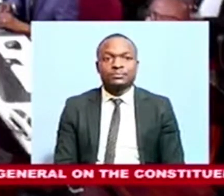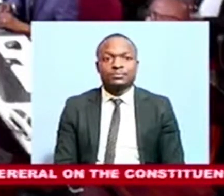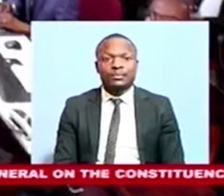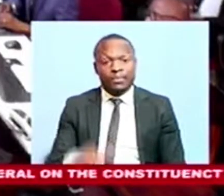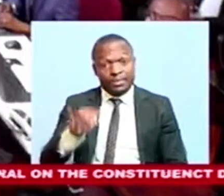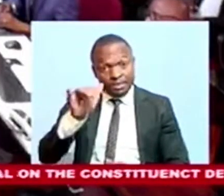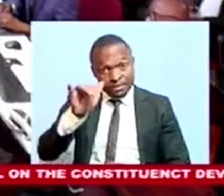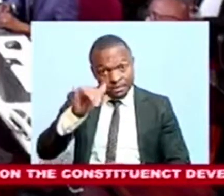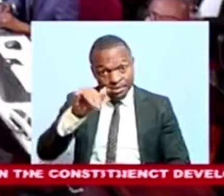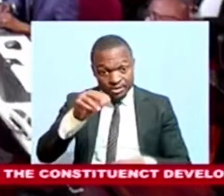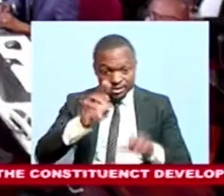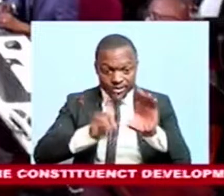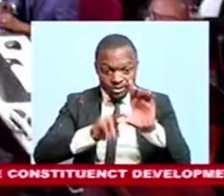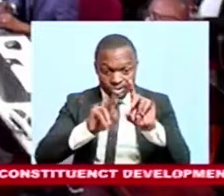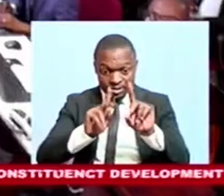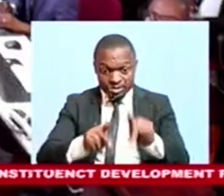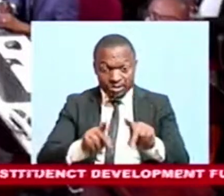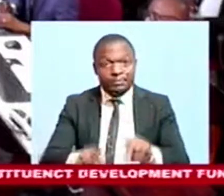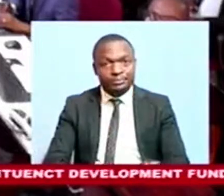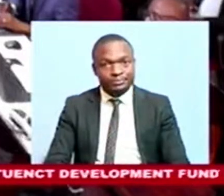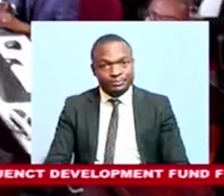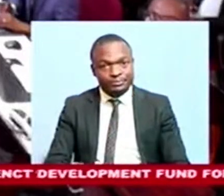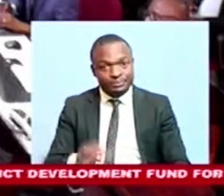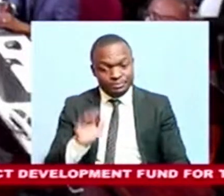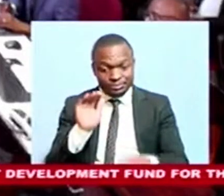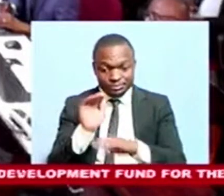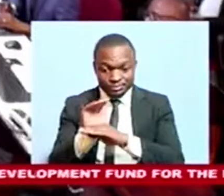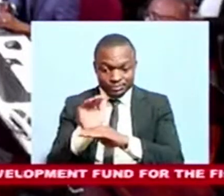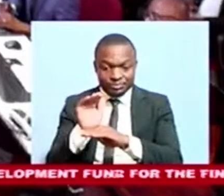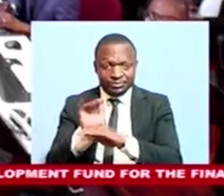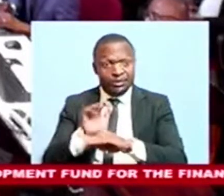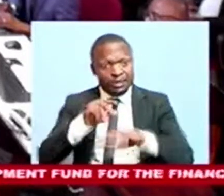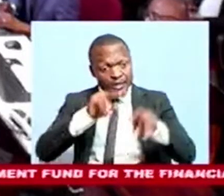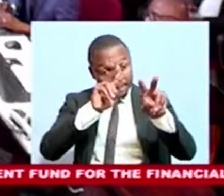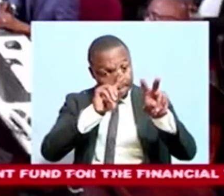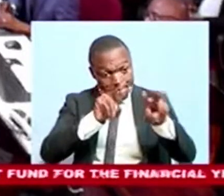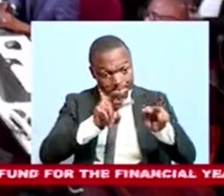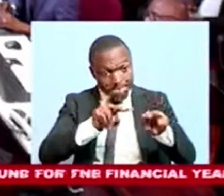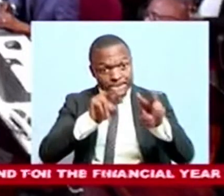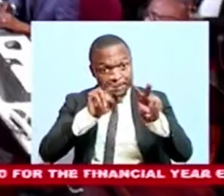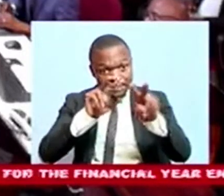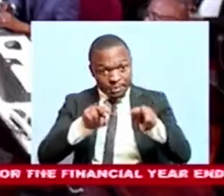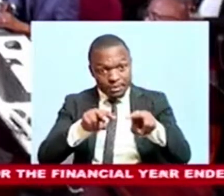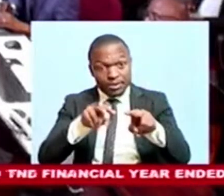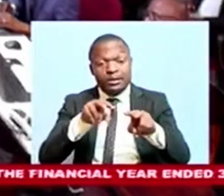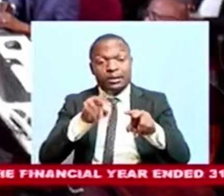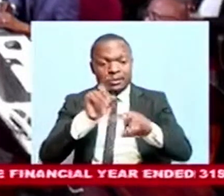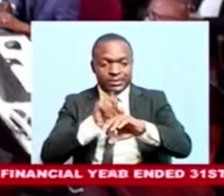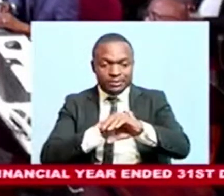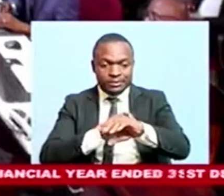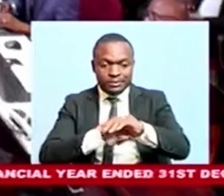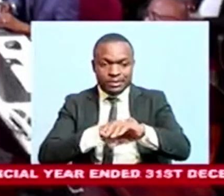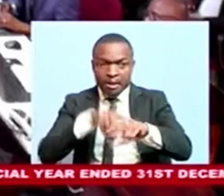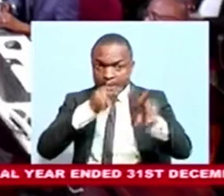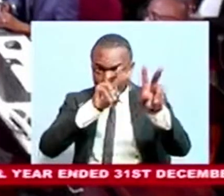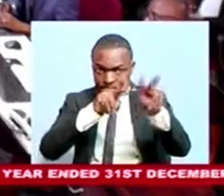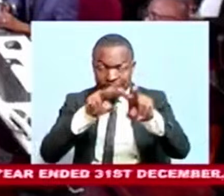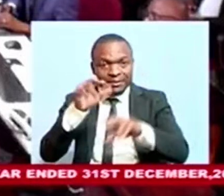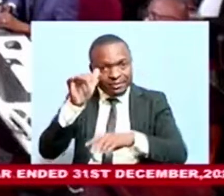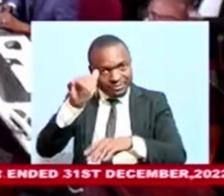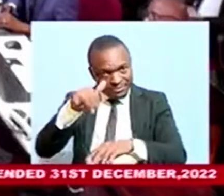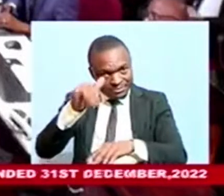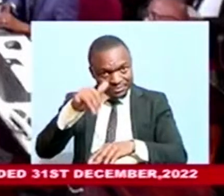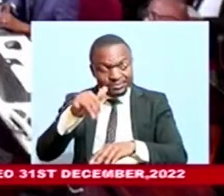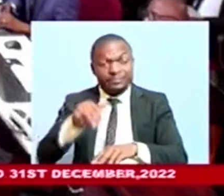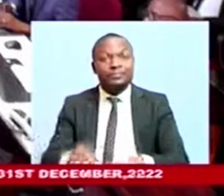Yes, Chair. I'll just comment on the monitoring aspect. The time of monitoring, yes,